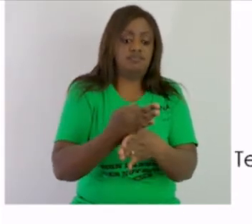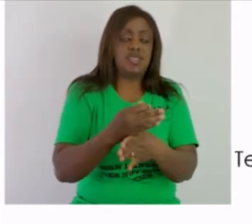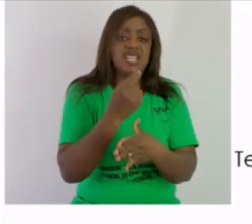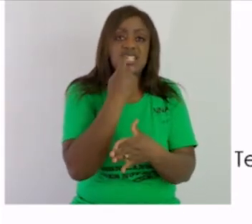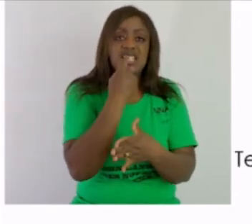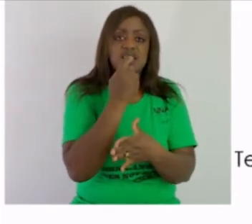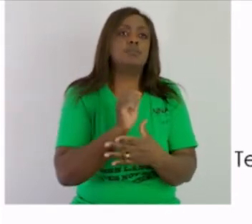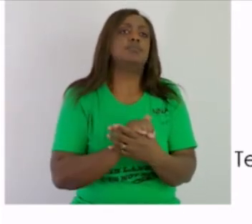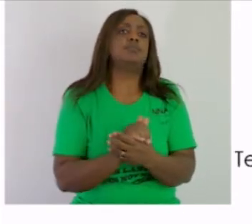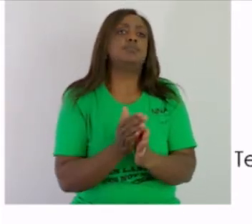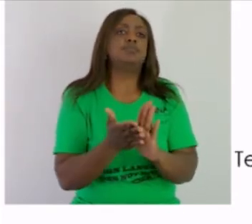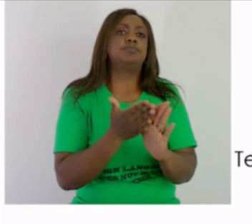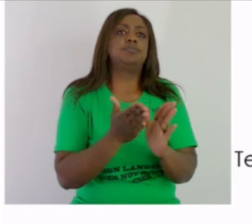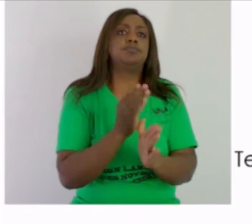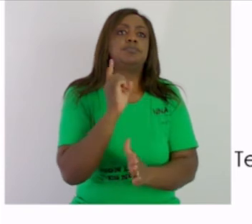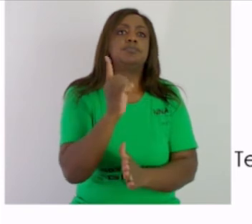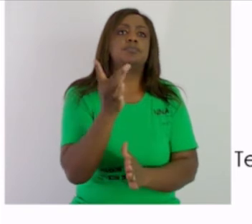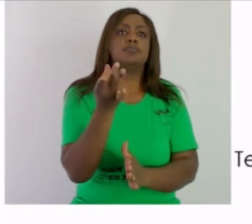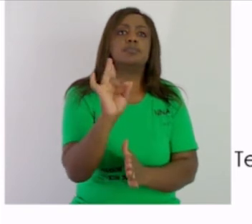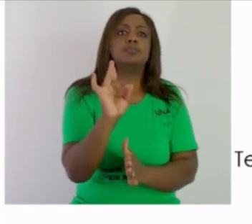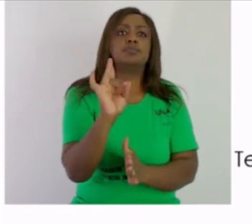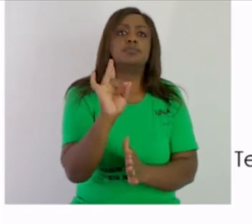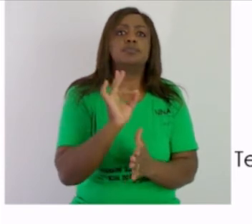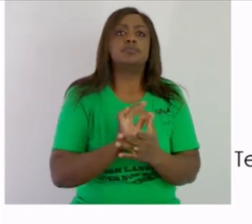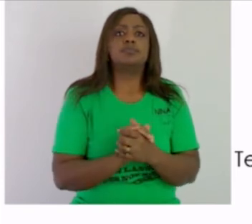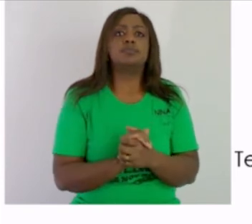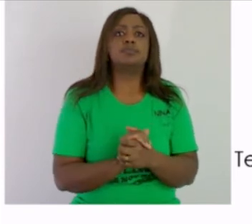Let's turn on page 18.